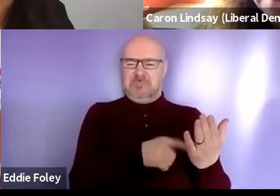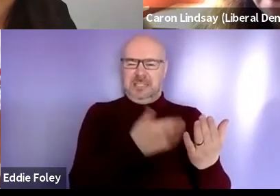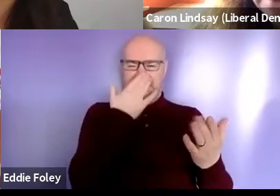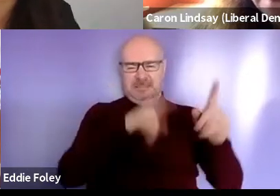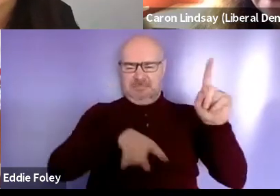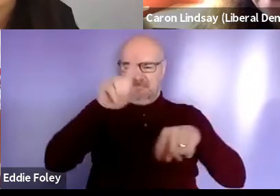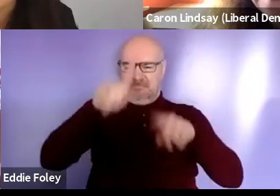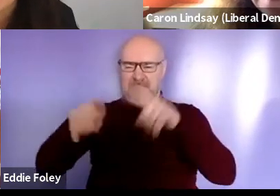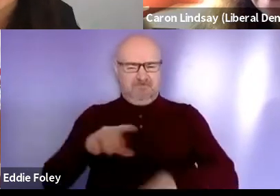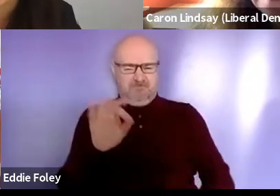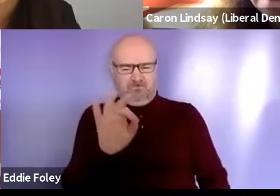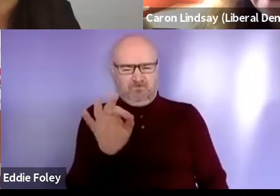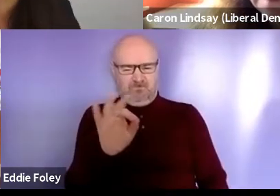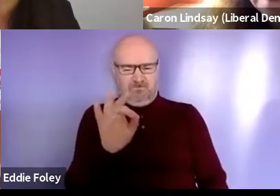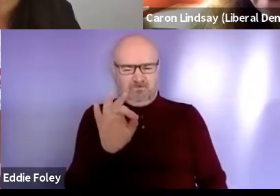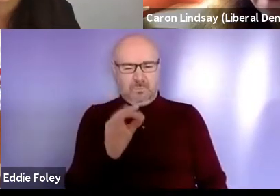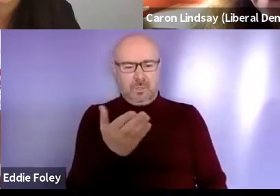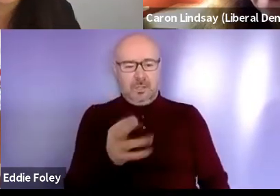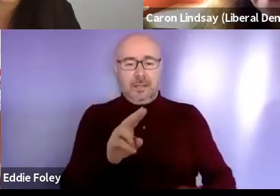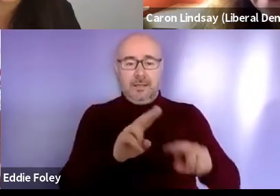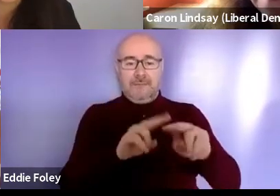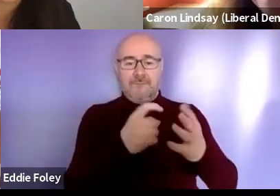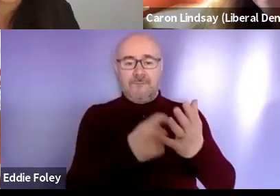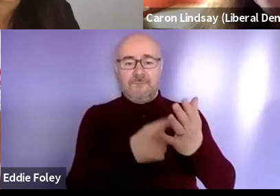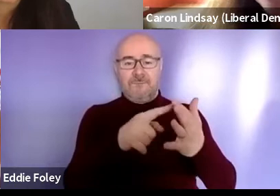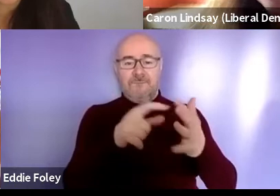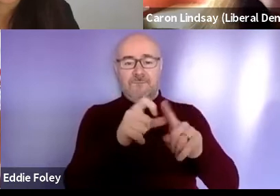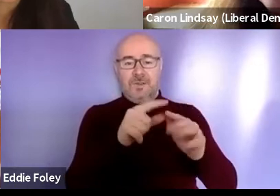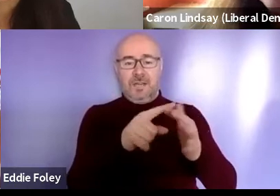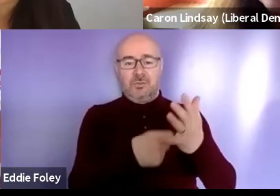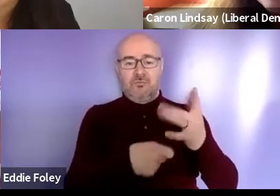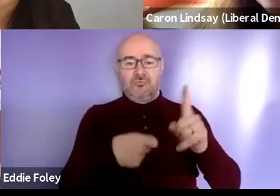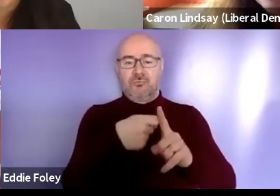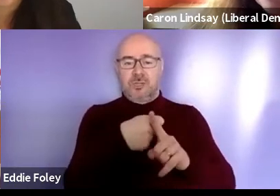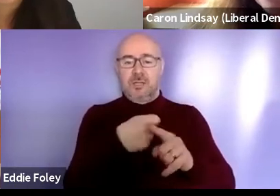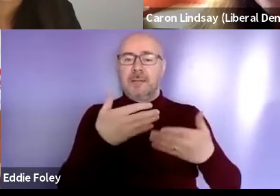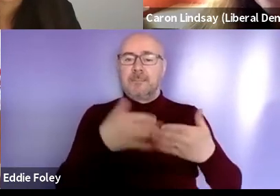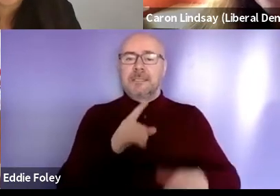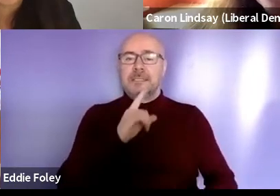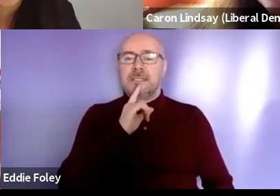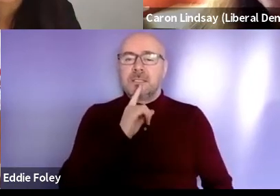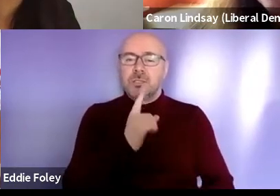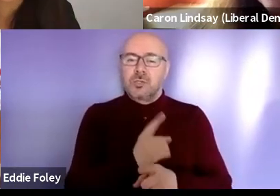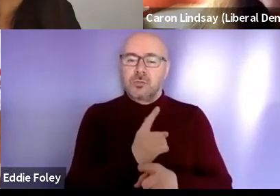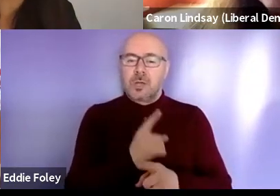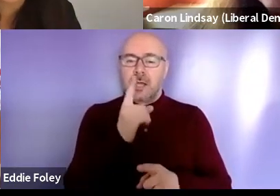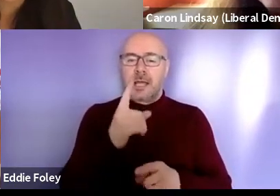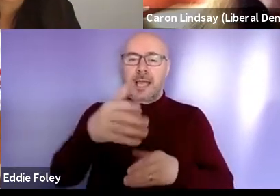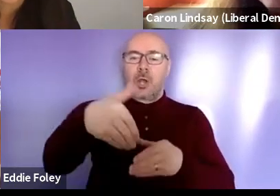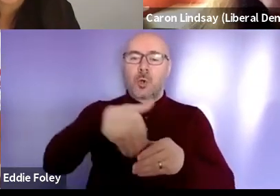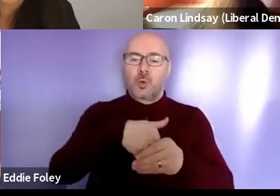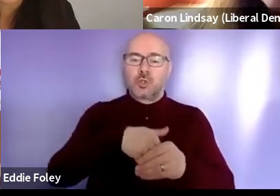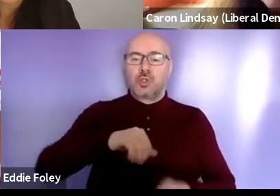think Frederick has talked about the Inclusion Scotland pilot from 2016, the Elected Office Fund. There's been lots of